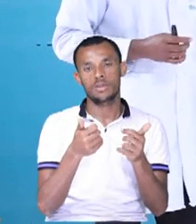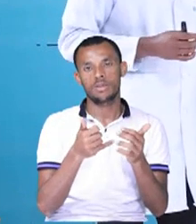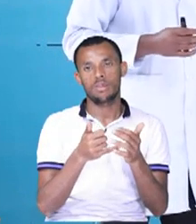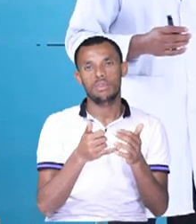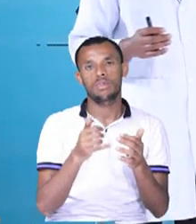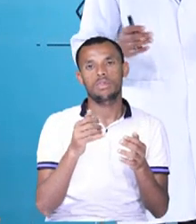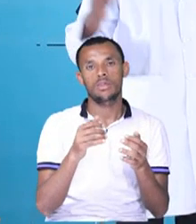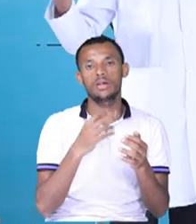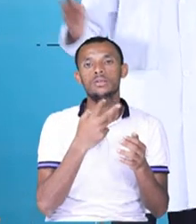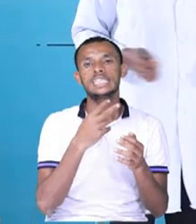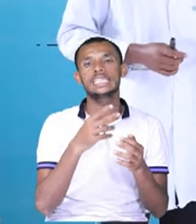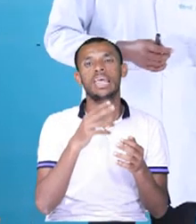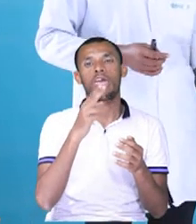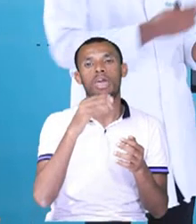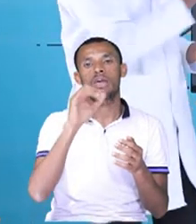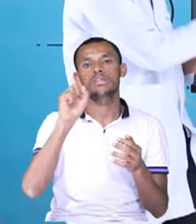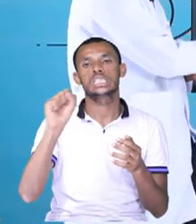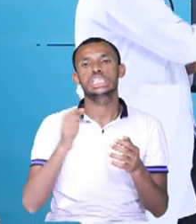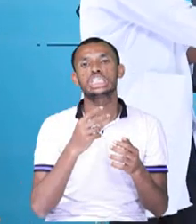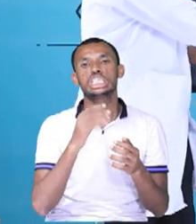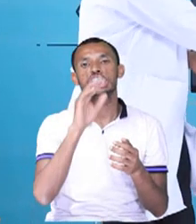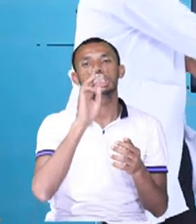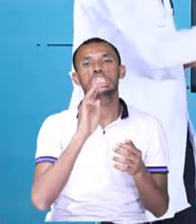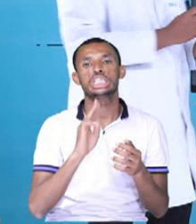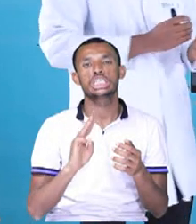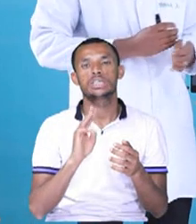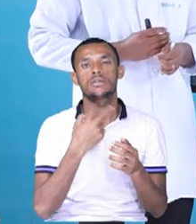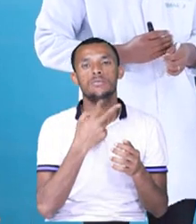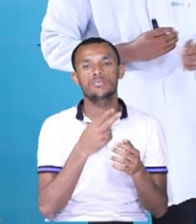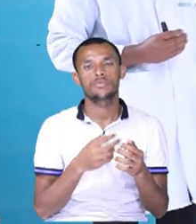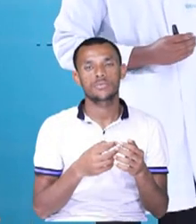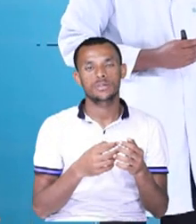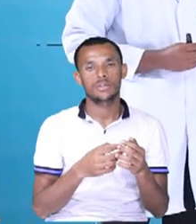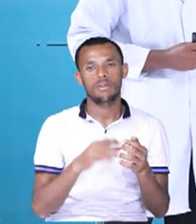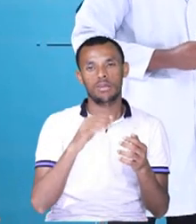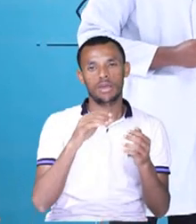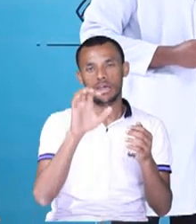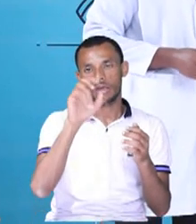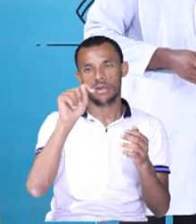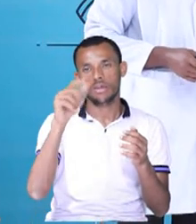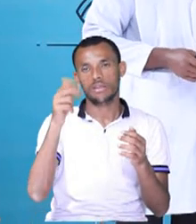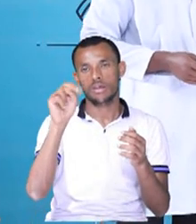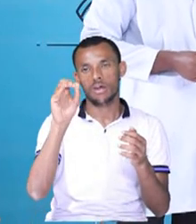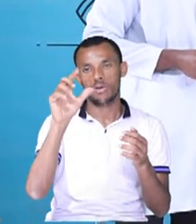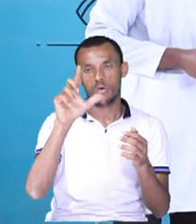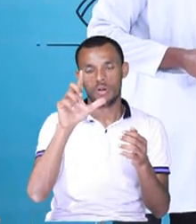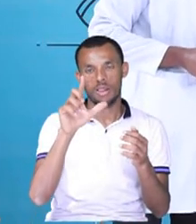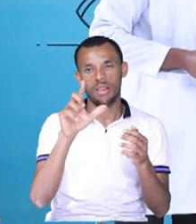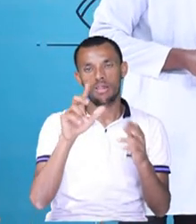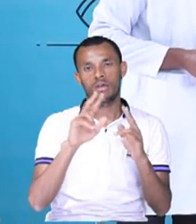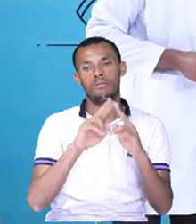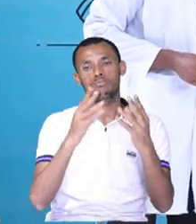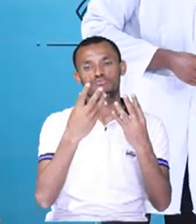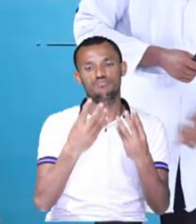sound, and so on. But sodium with ethanol is slow reaction. It produces sodium hydroxide and H2. Therefore, one